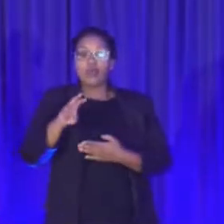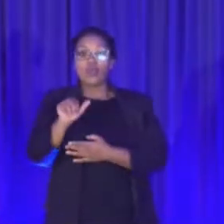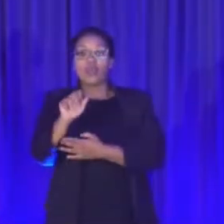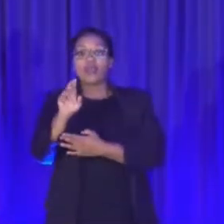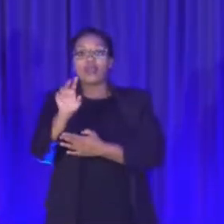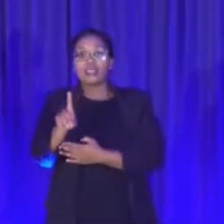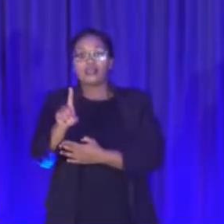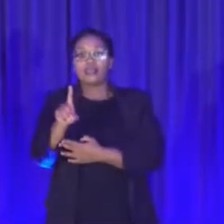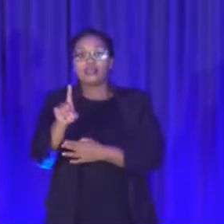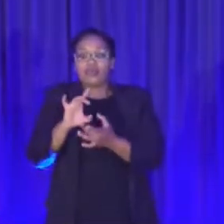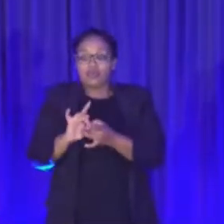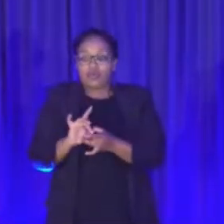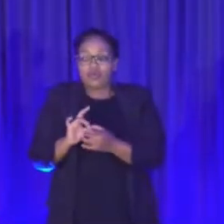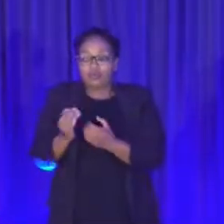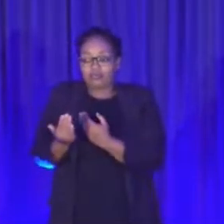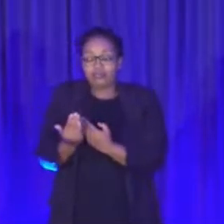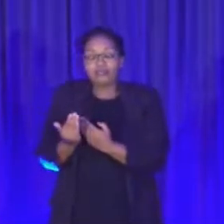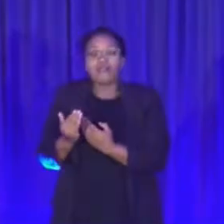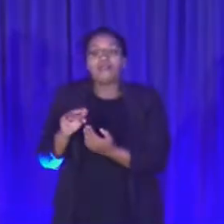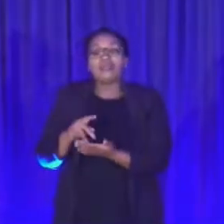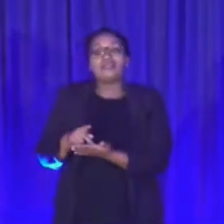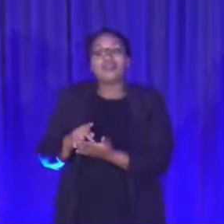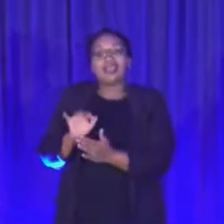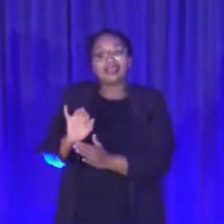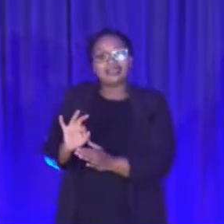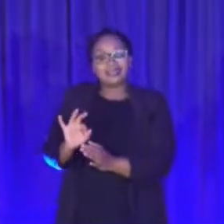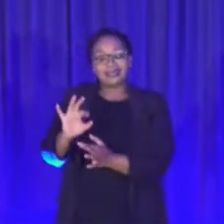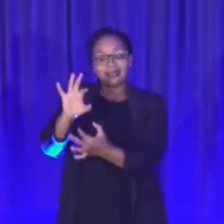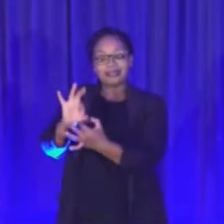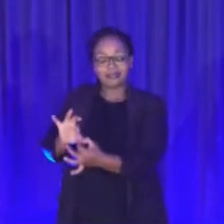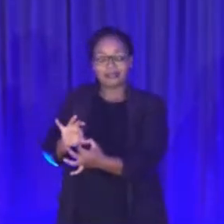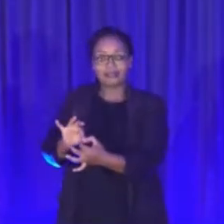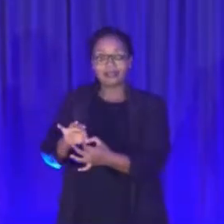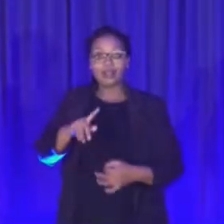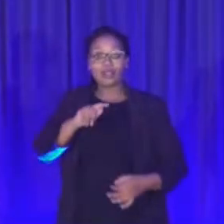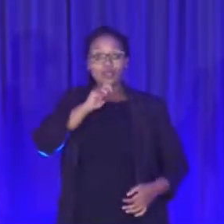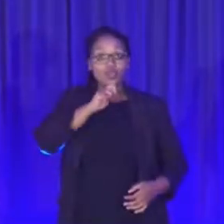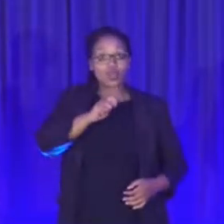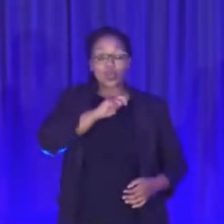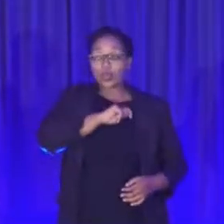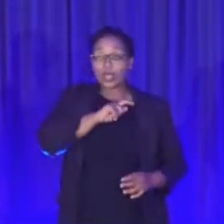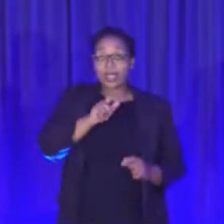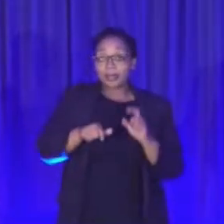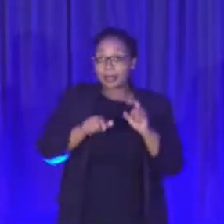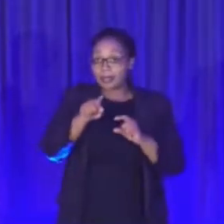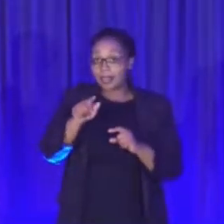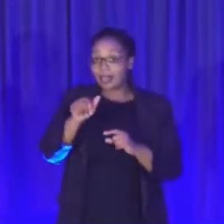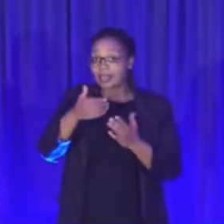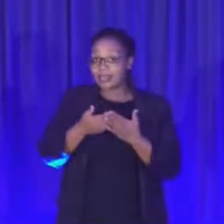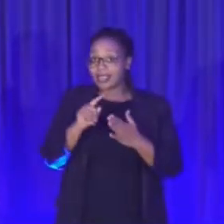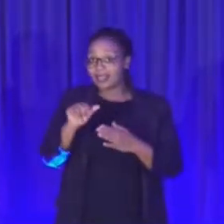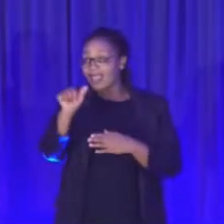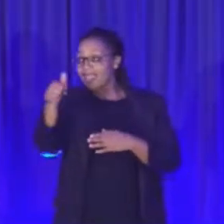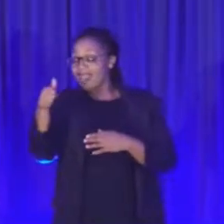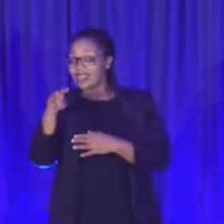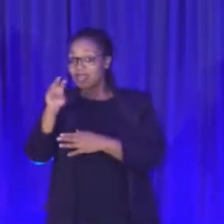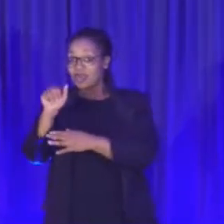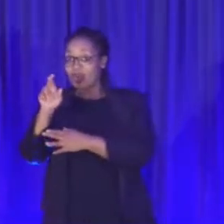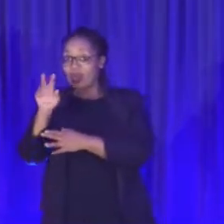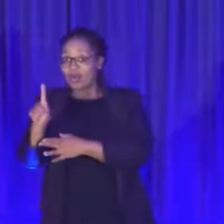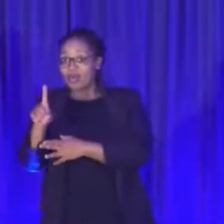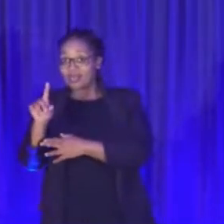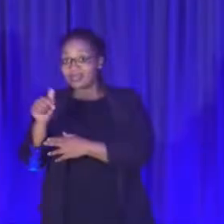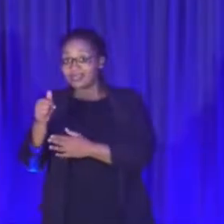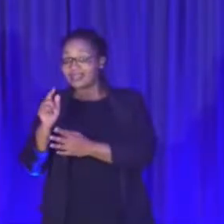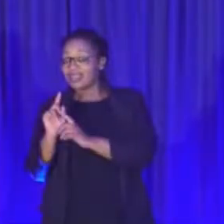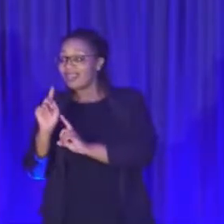that reason, there is no legal facility to vote outside of the voting station